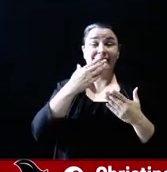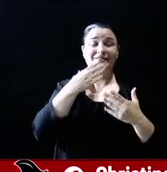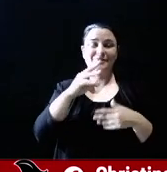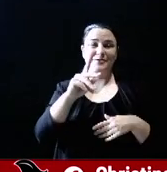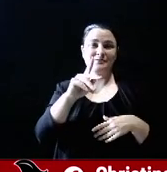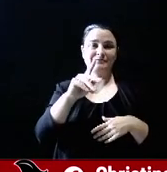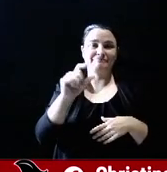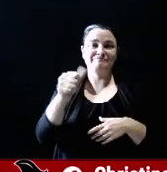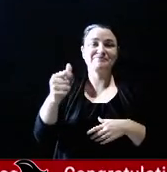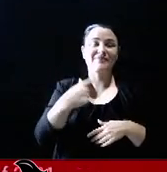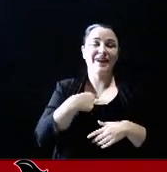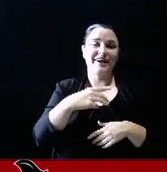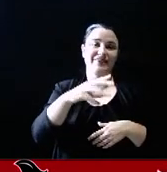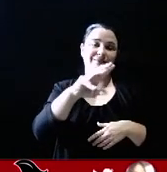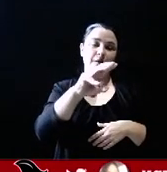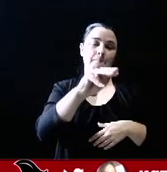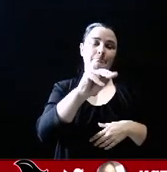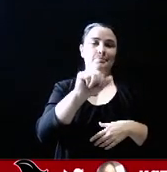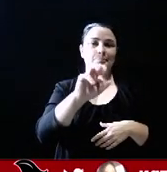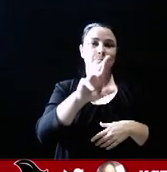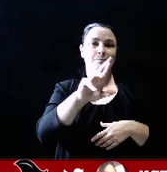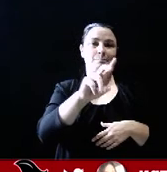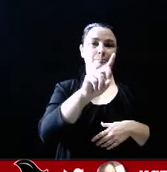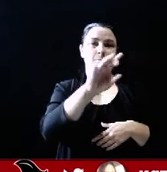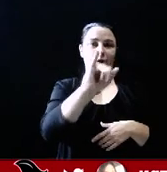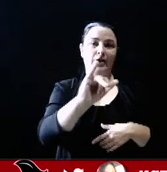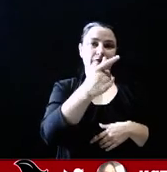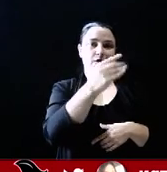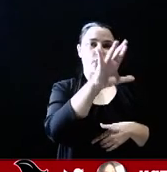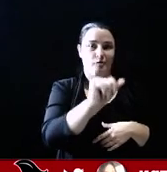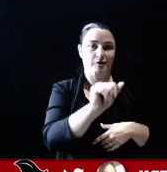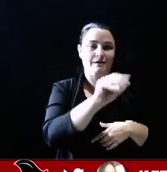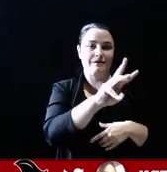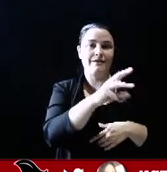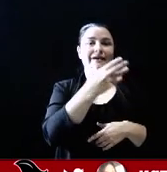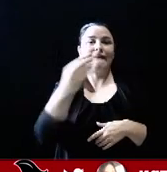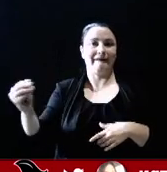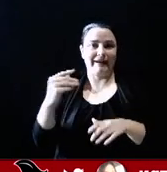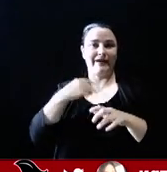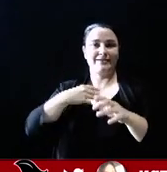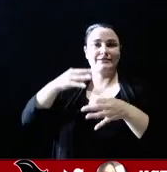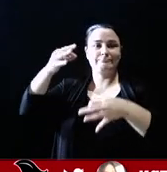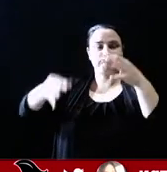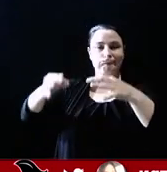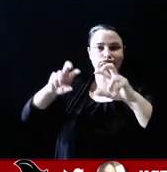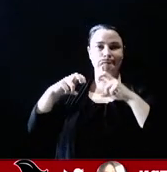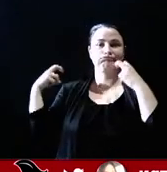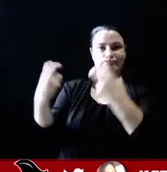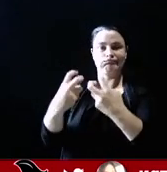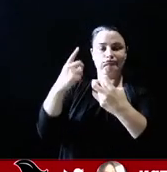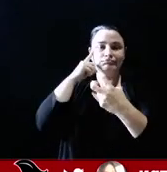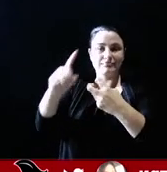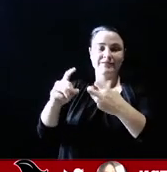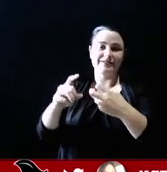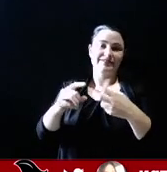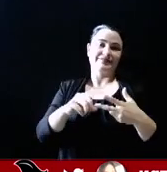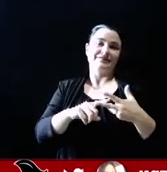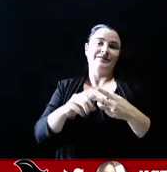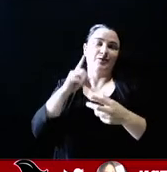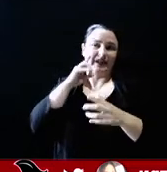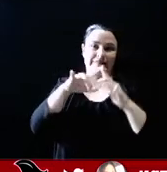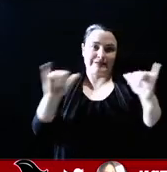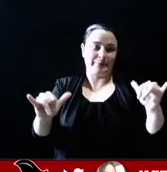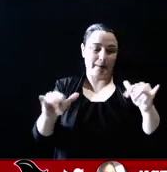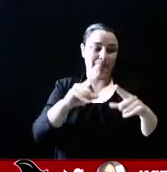period. To Mr. Case and Ms. Morris, for complimenting my art even though it definitely was not worthy of compliments. To